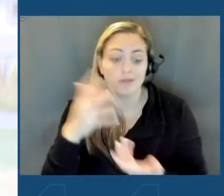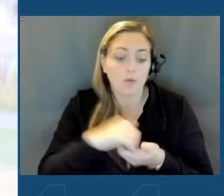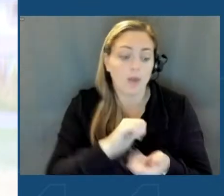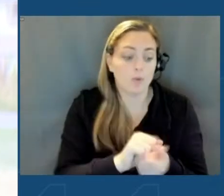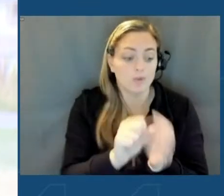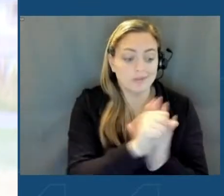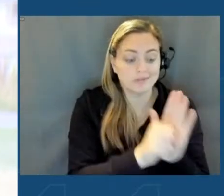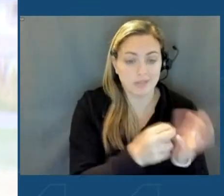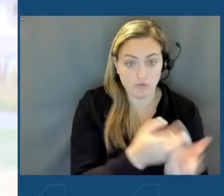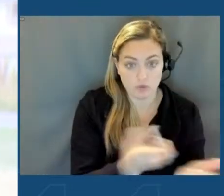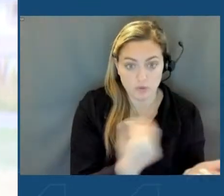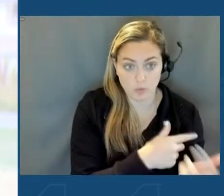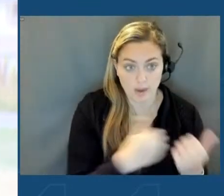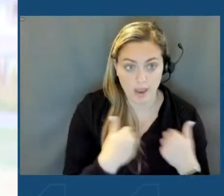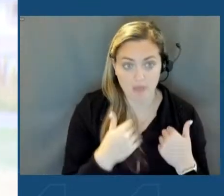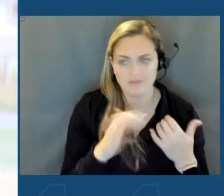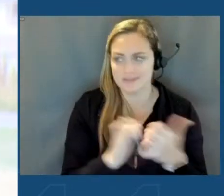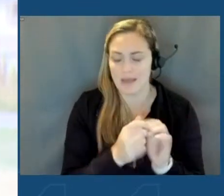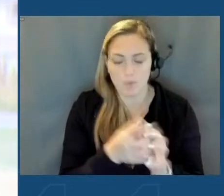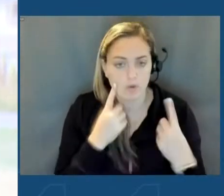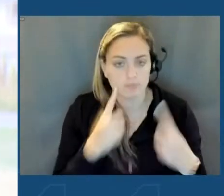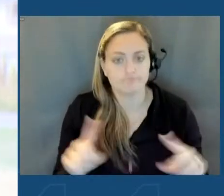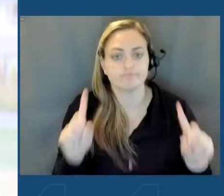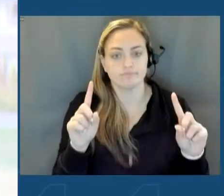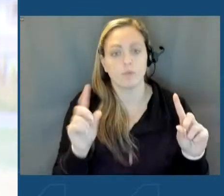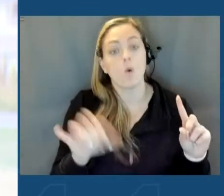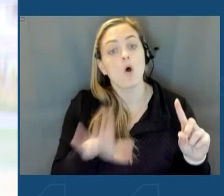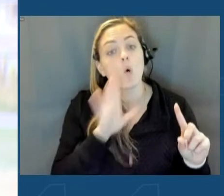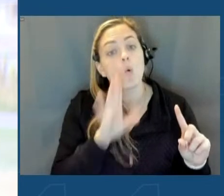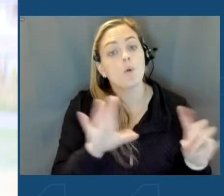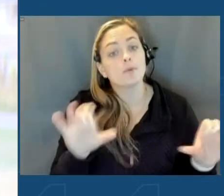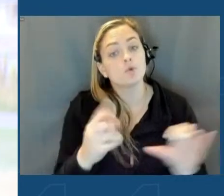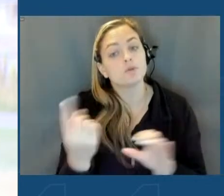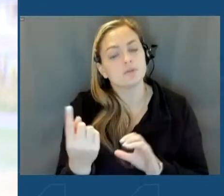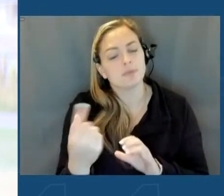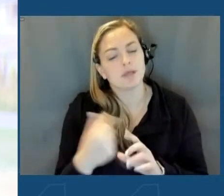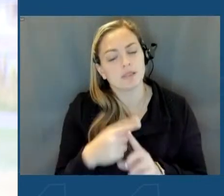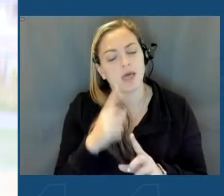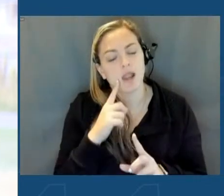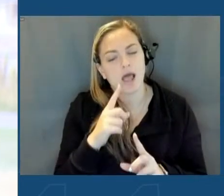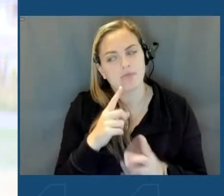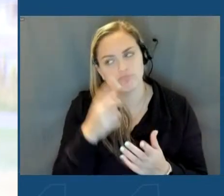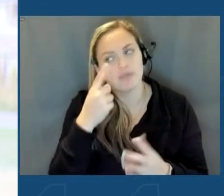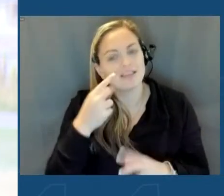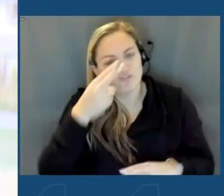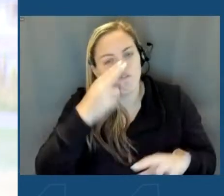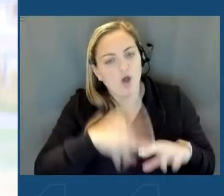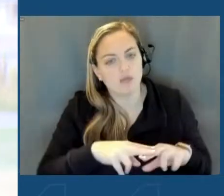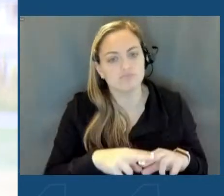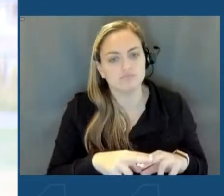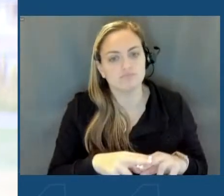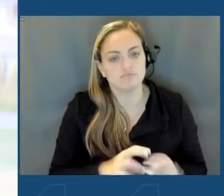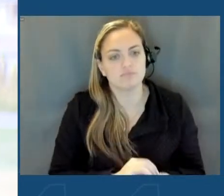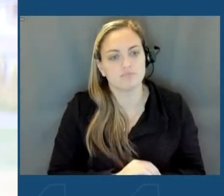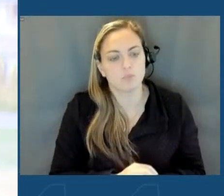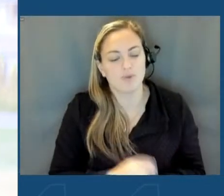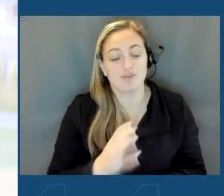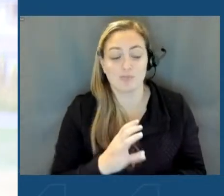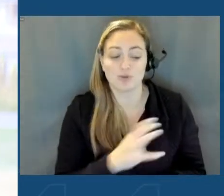resources, this is how we're going to get things done here. We're also going to be doing something that I find a lot of fun here. And this is why we have our Commissioner of Parks